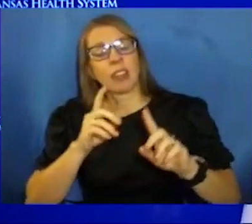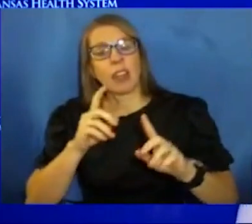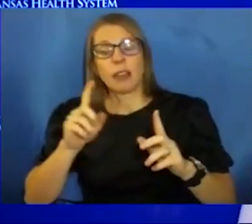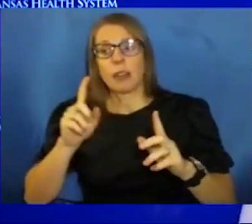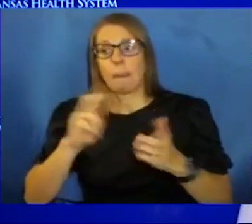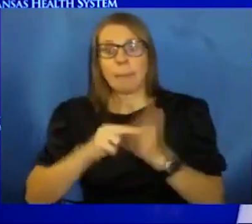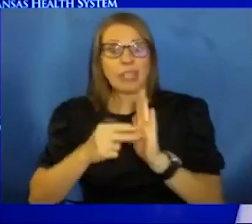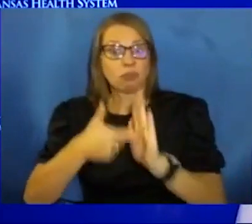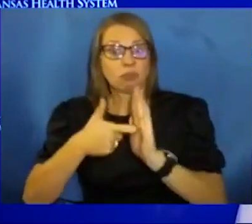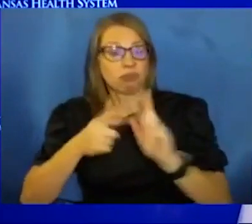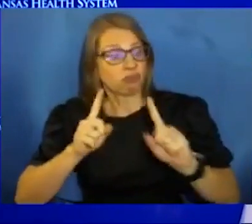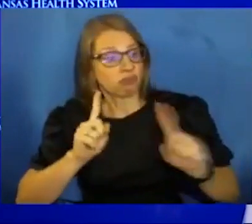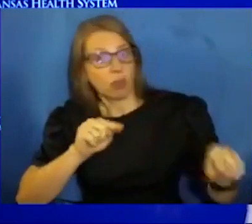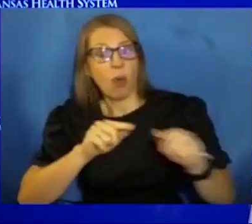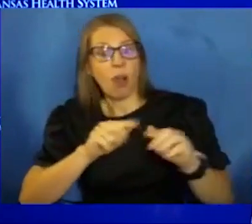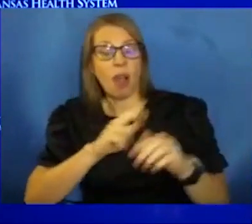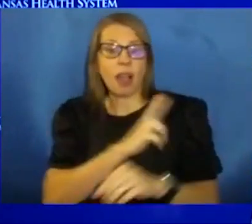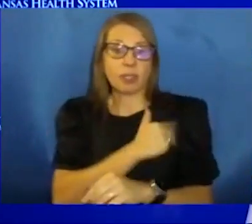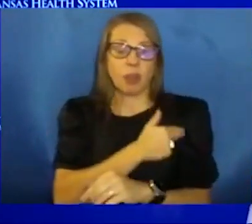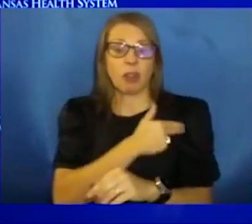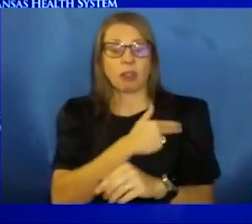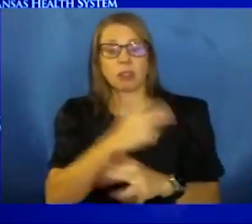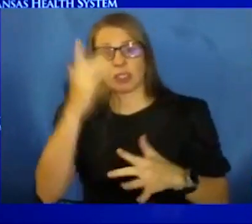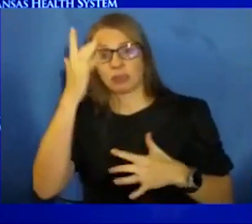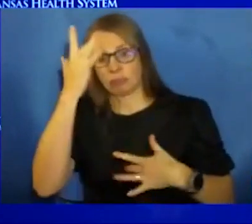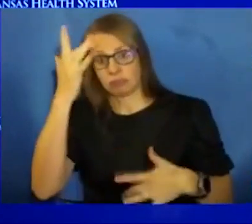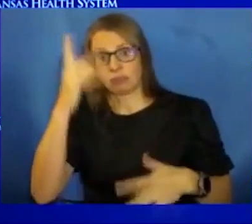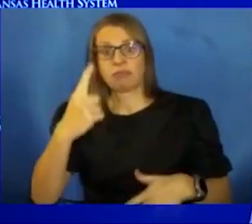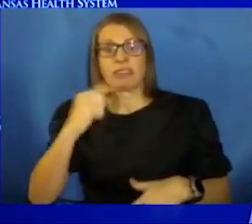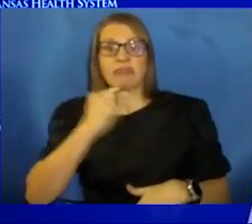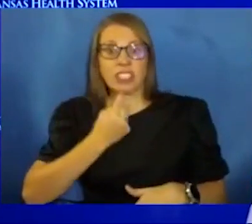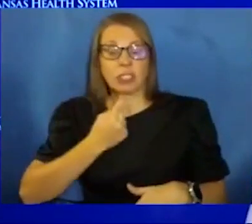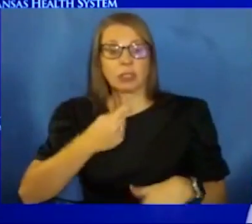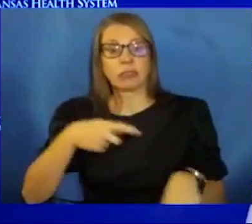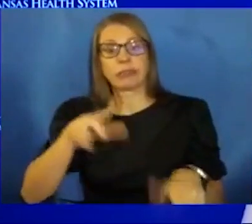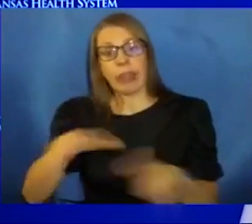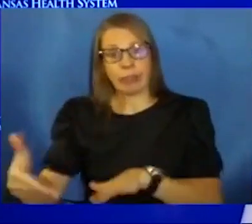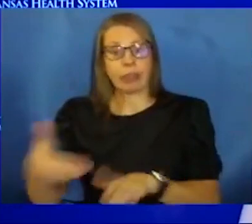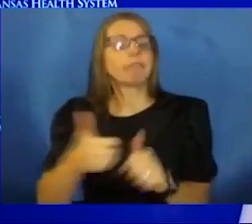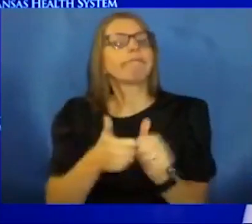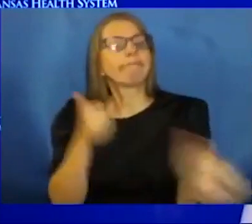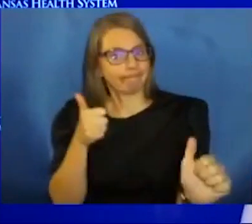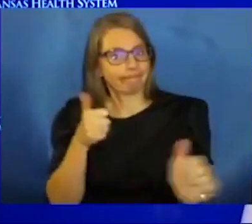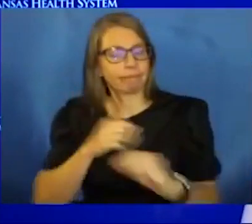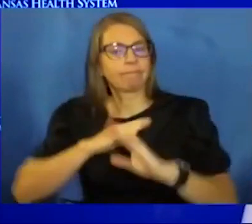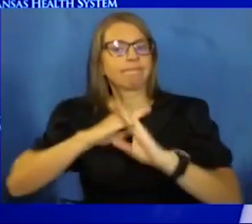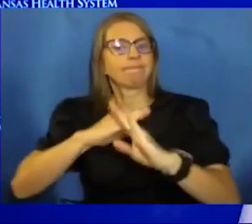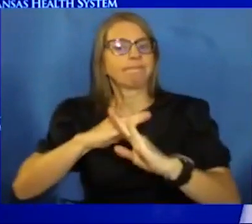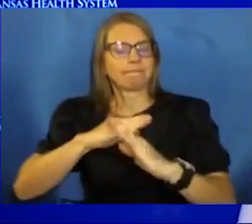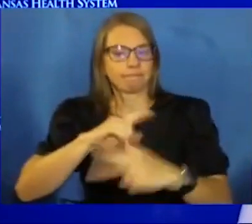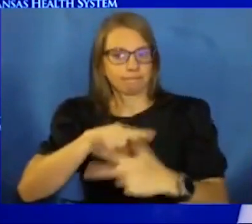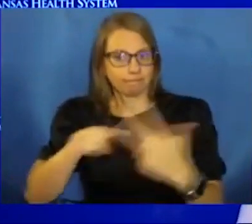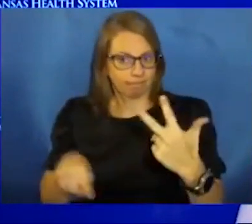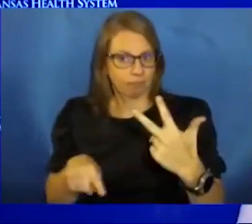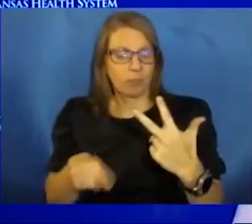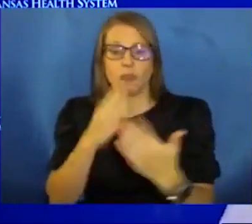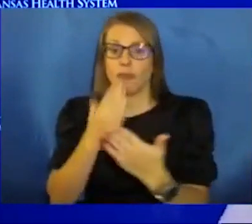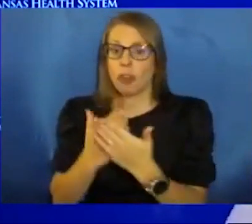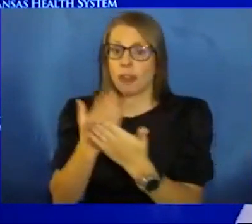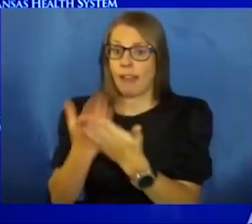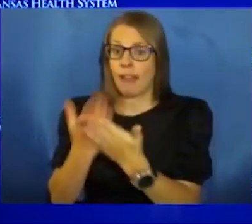now, if you did get Johnson & Johnson vaccine, that is the main messaging, and that is supported by pretty good evidence right now, and that includes